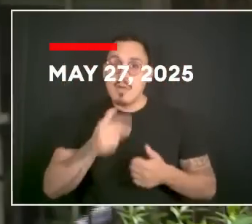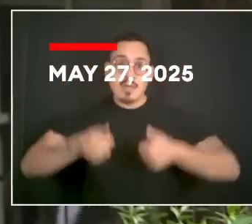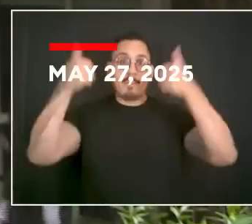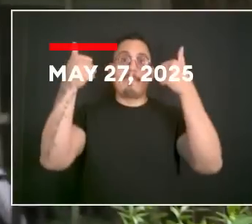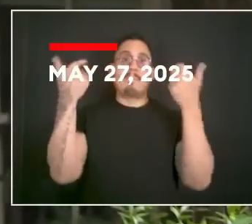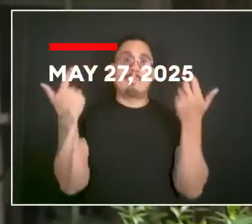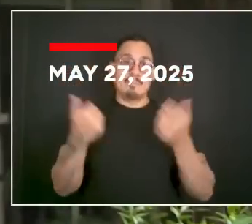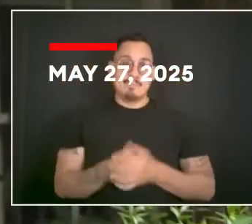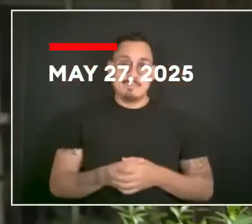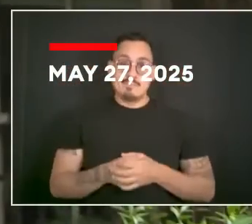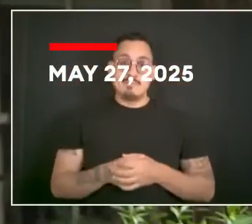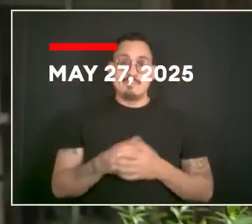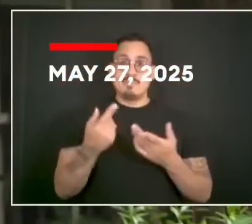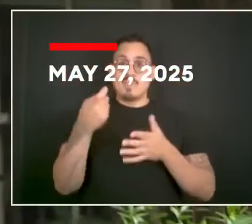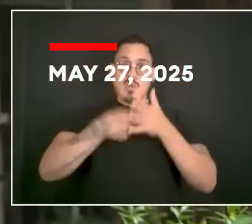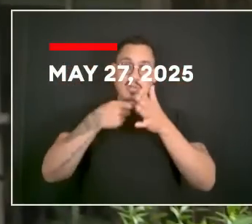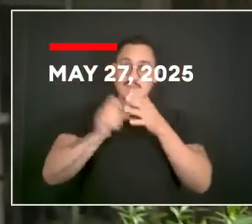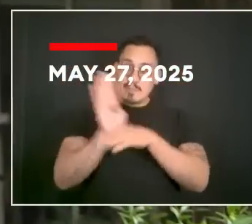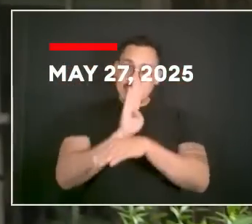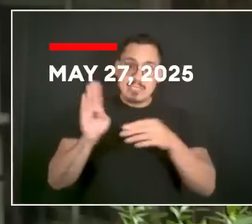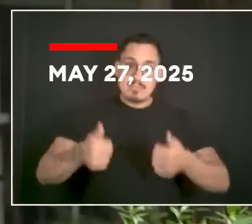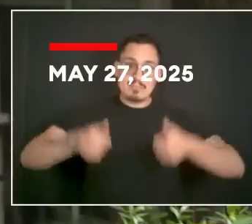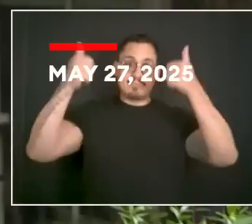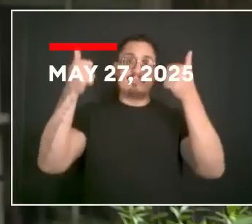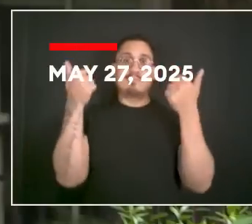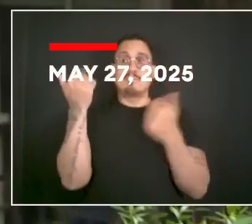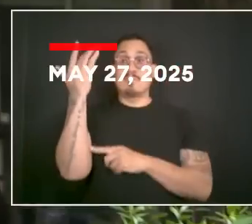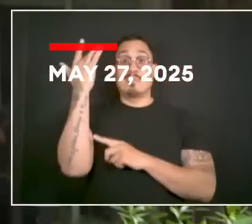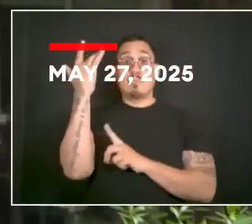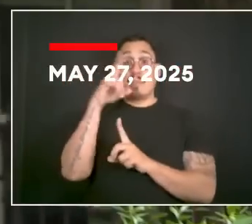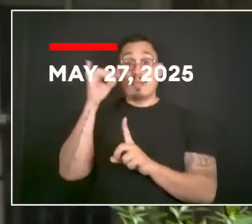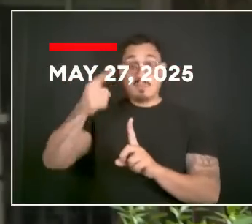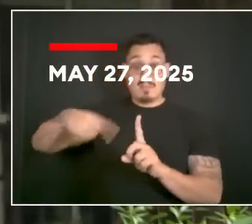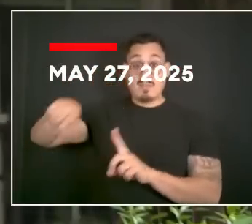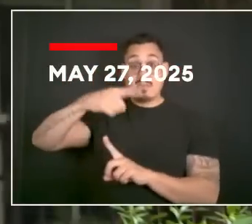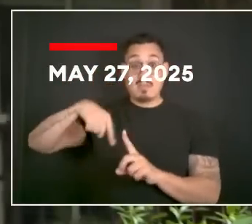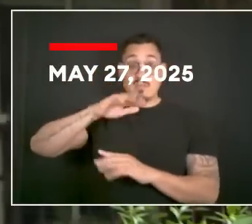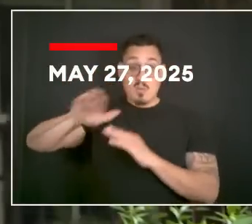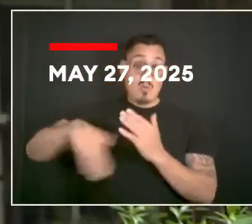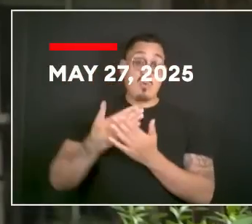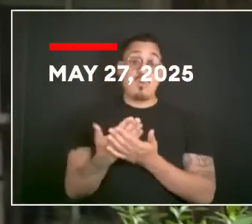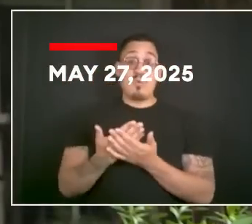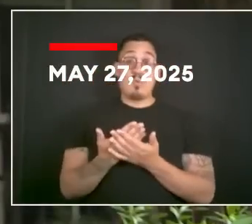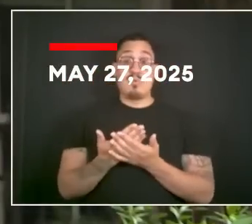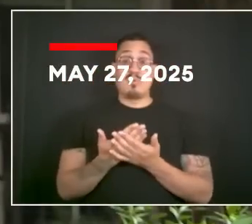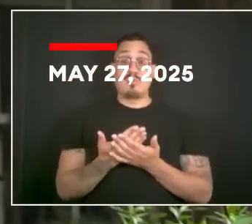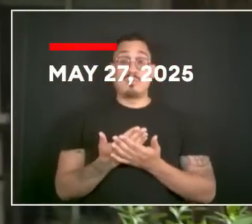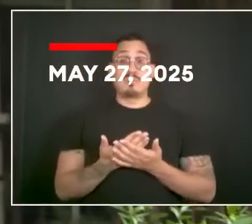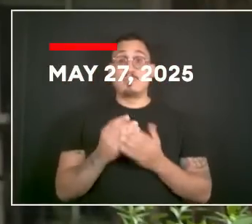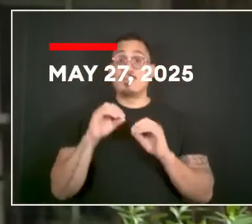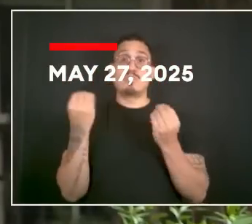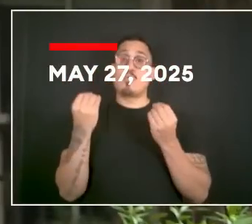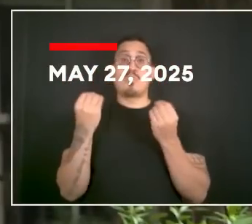The cost of doing business, and then because of the whole uh, no rent movement that happened